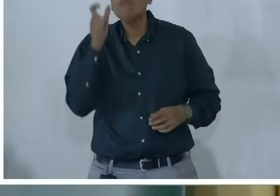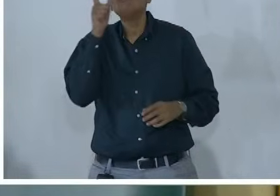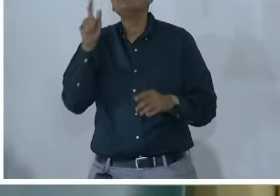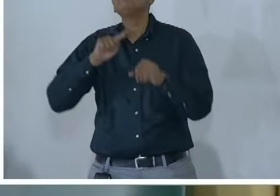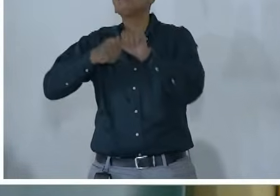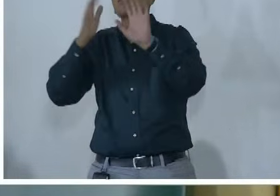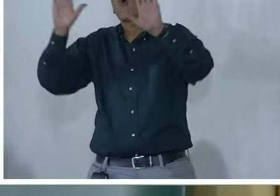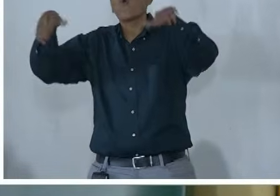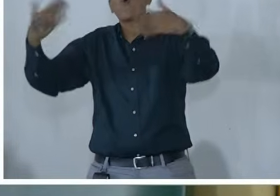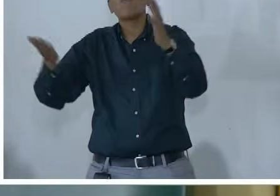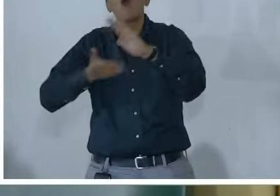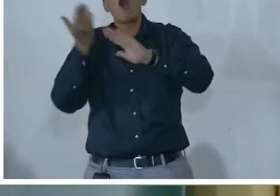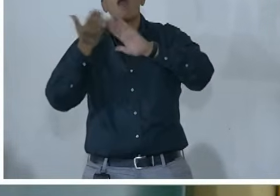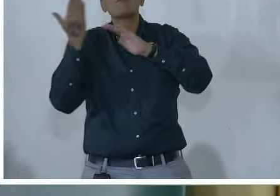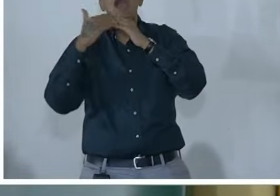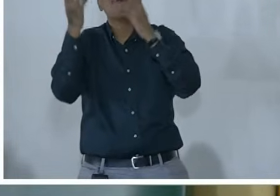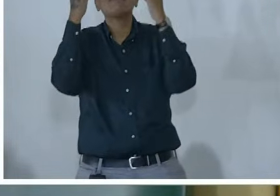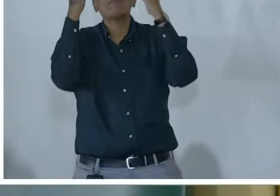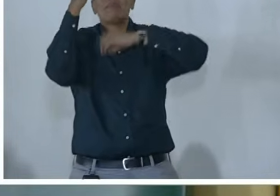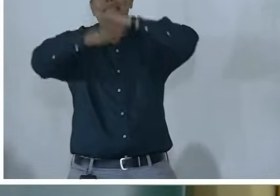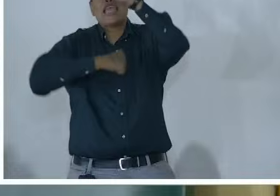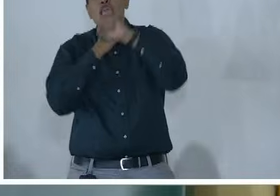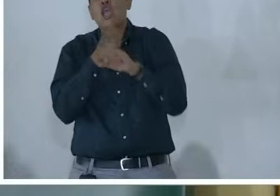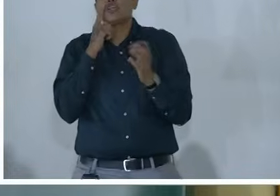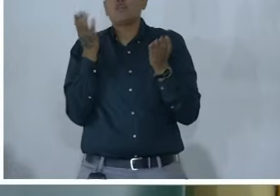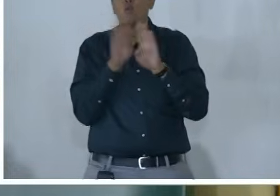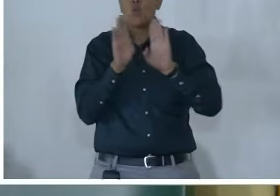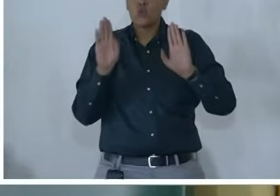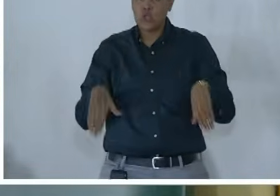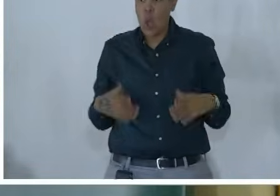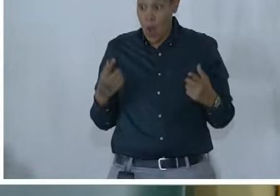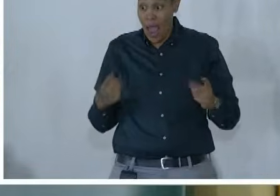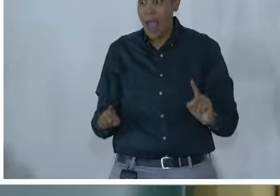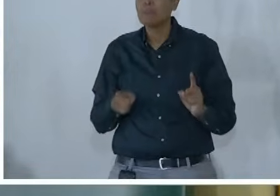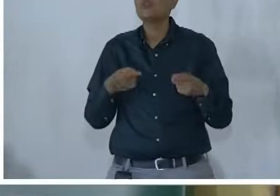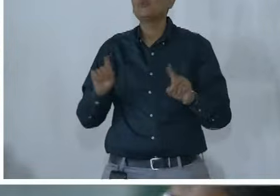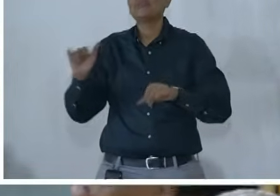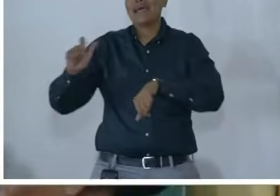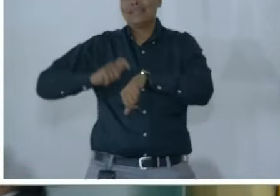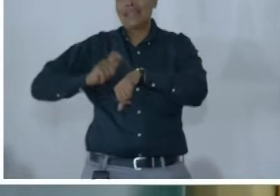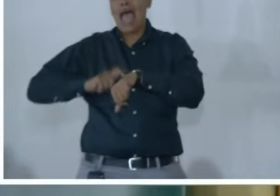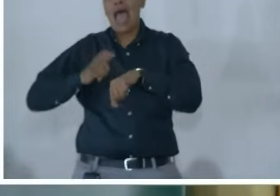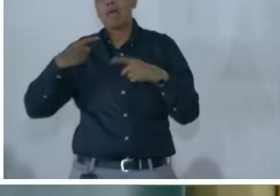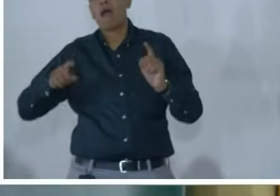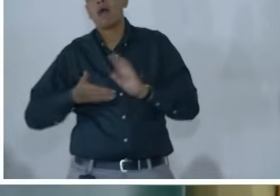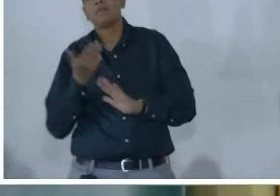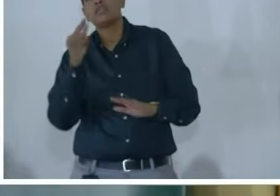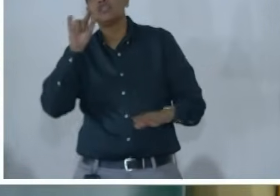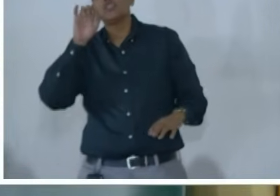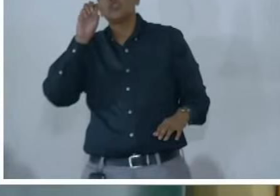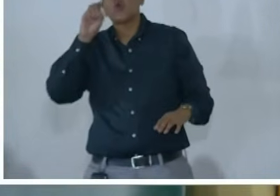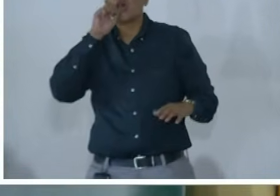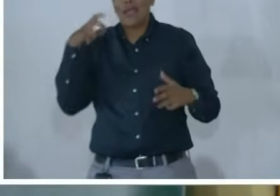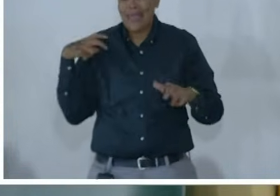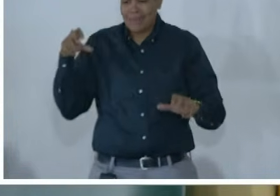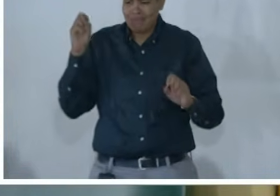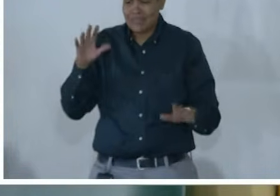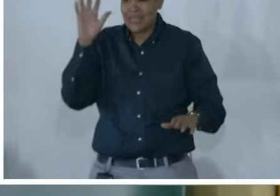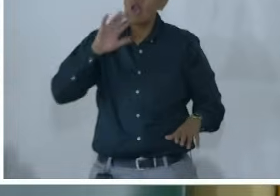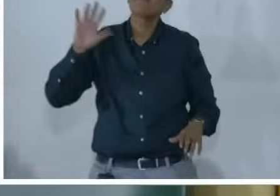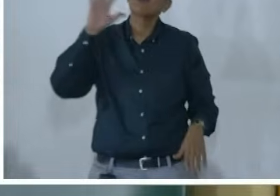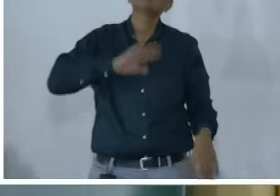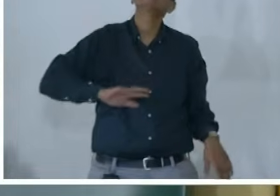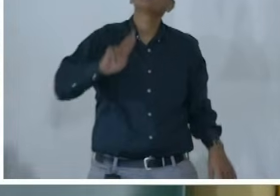restarted operations after several years of closure. During that period, JISTV invested